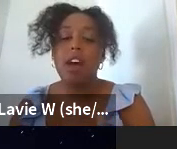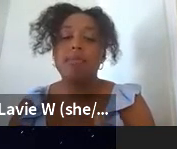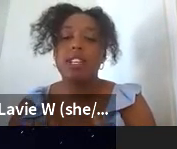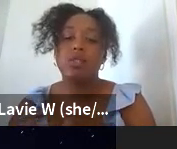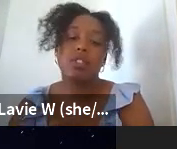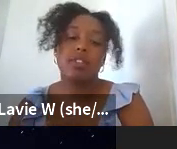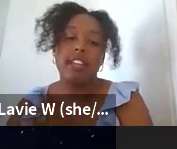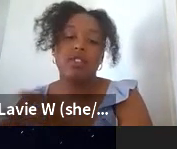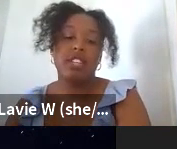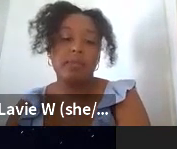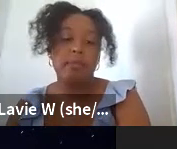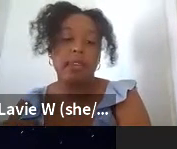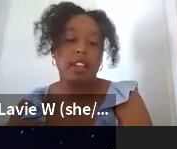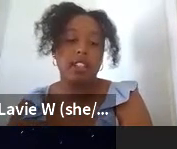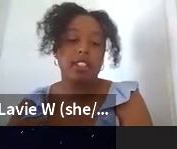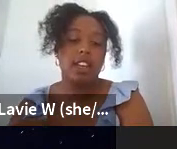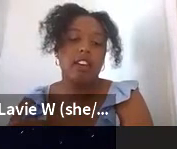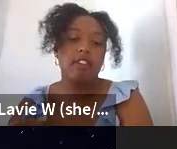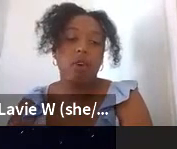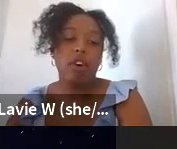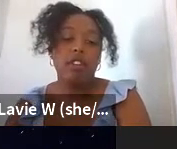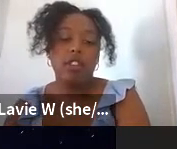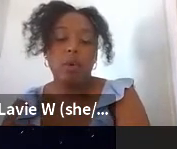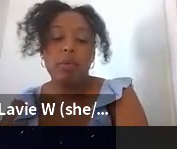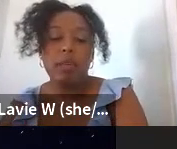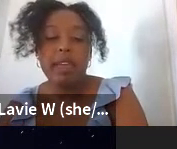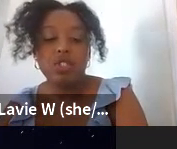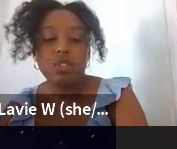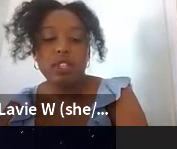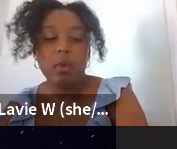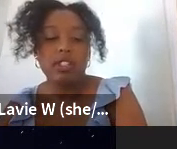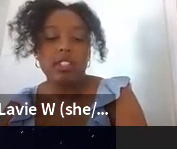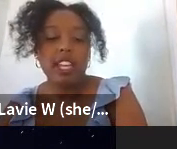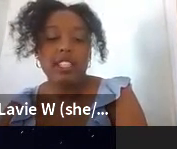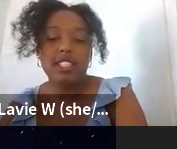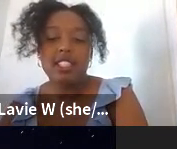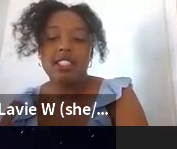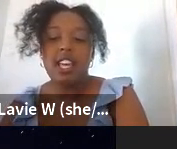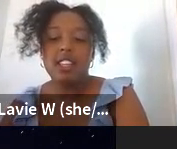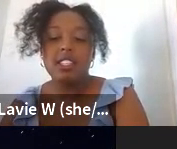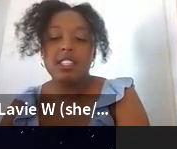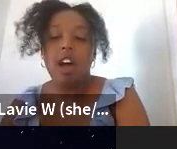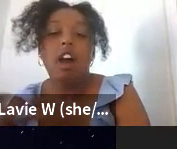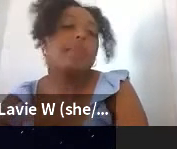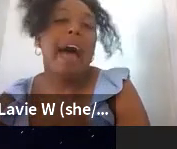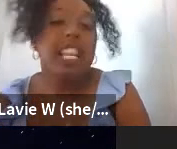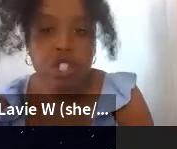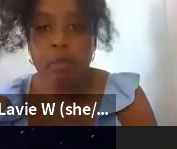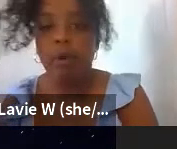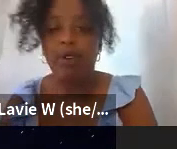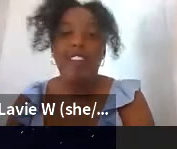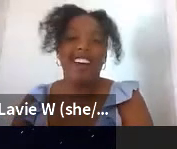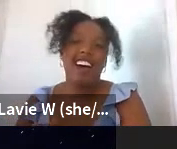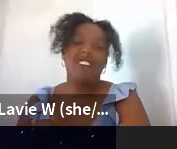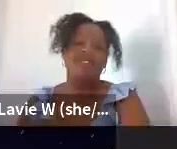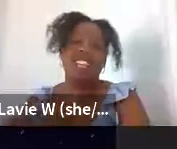it becomes a source of entertainment, because for the mainstream white society, this is